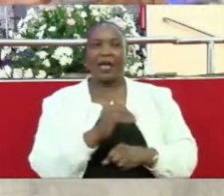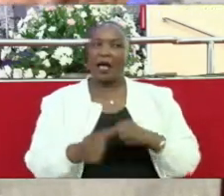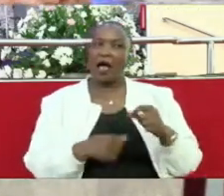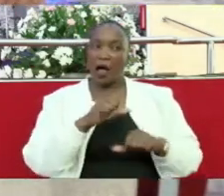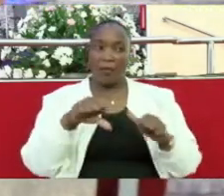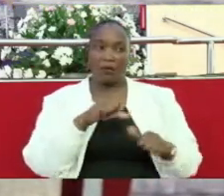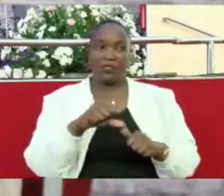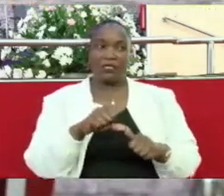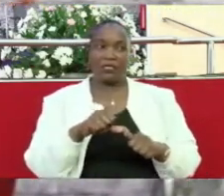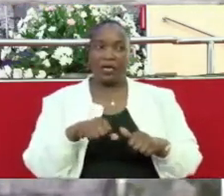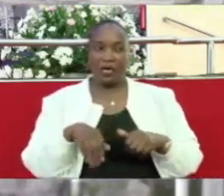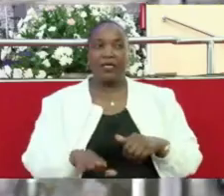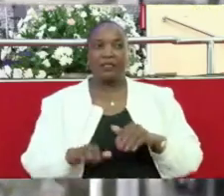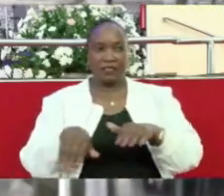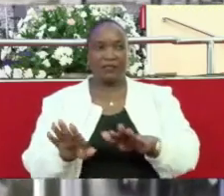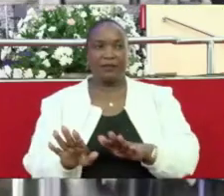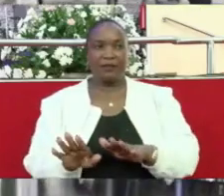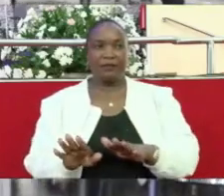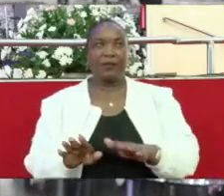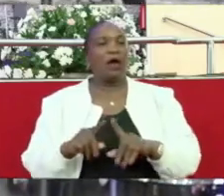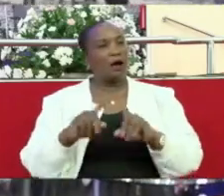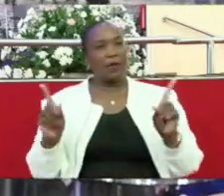God tells us at that point in time